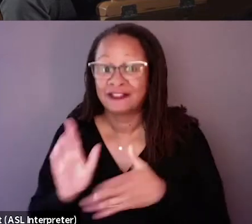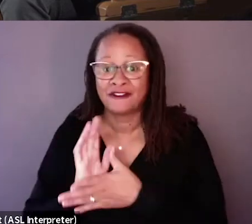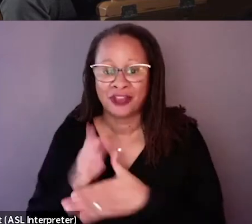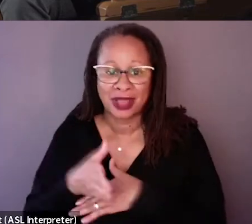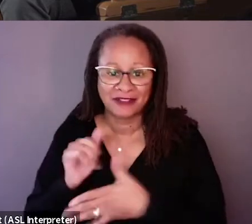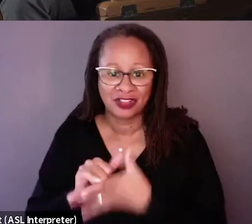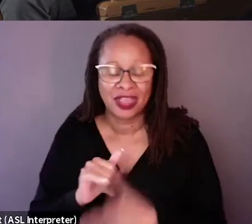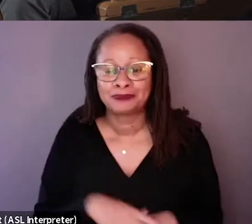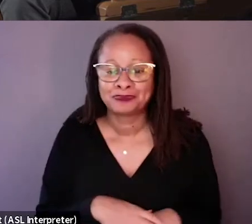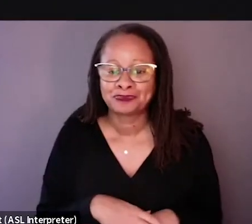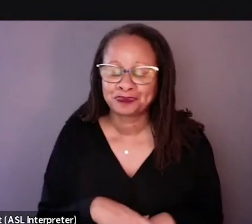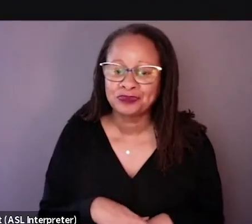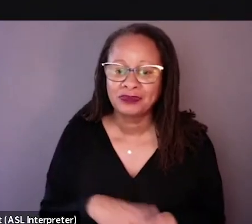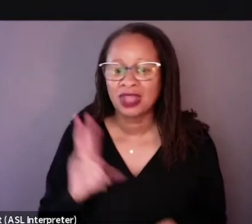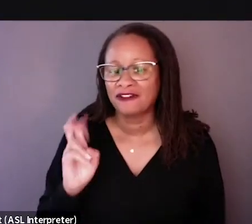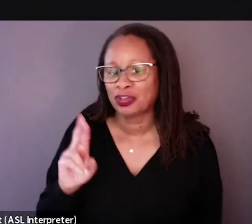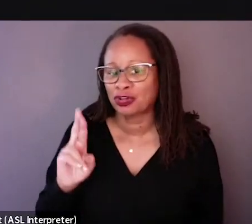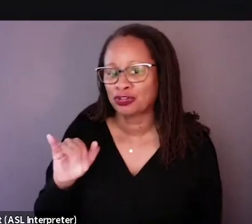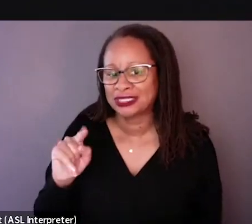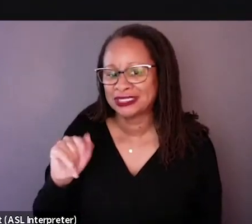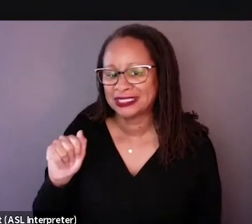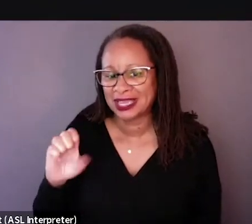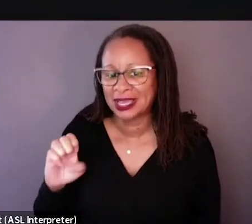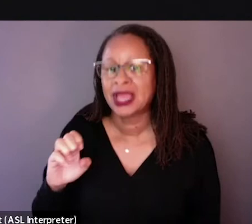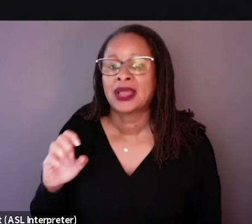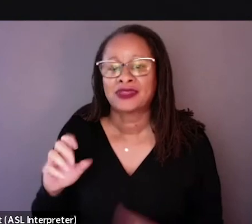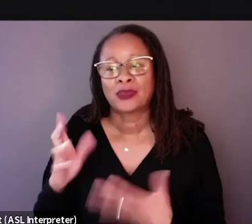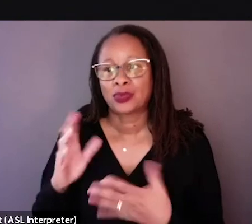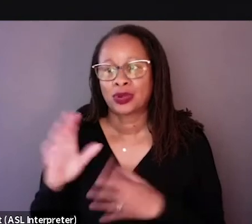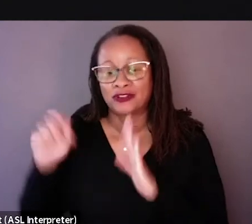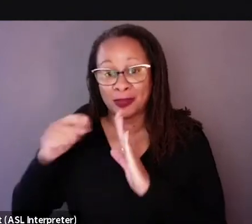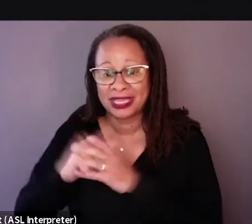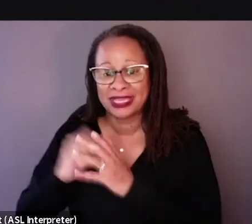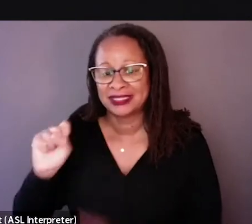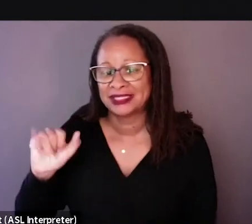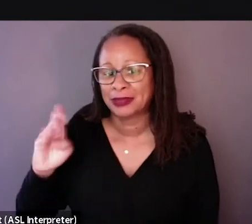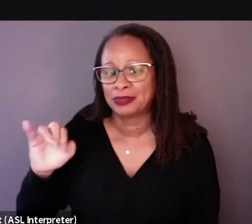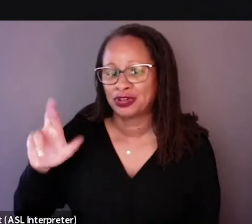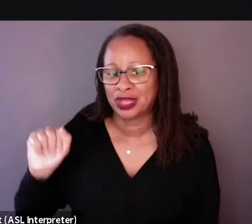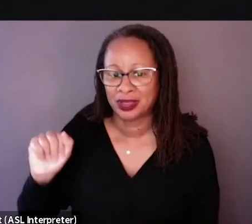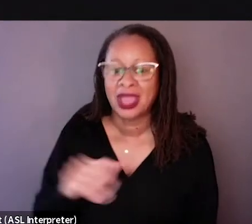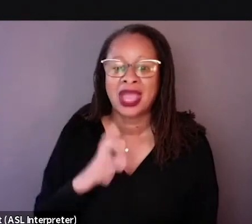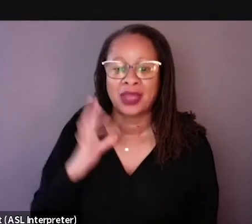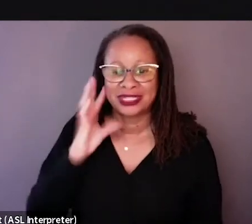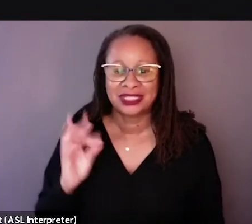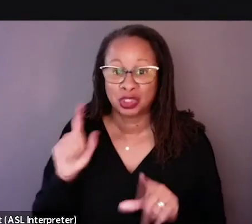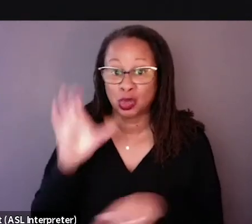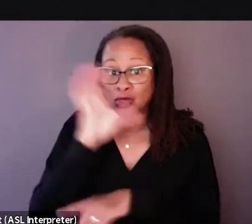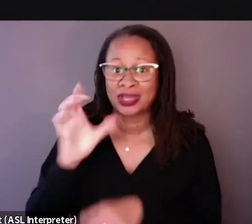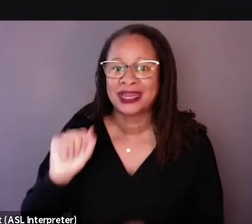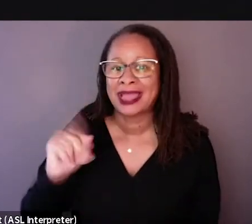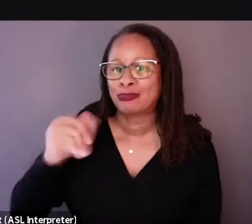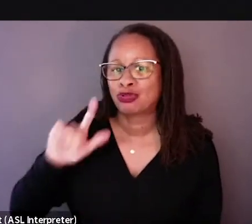Unseen, a verite film that was going to be shot in Siberia. But we were going to scout in April of 2020, and, you know, the world had